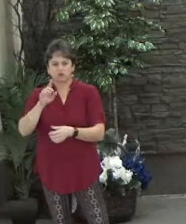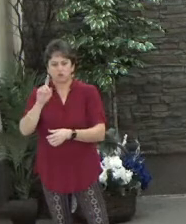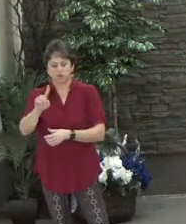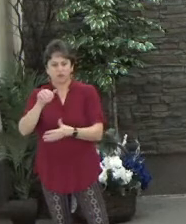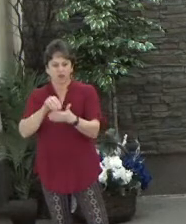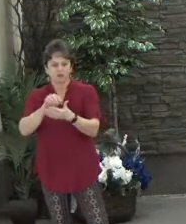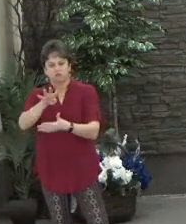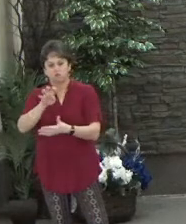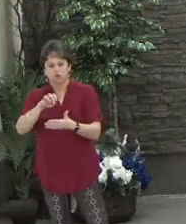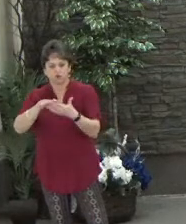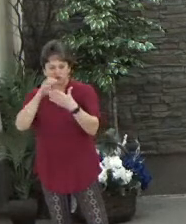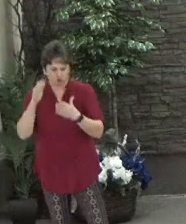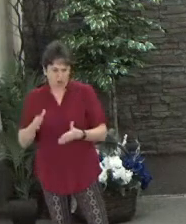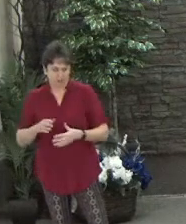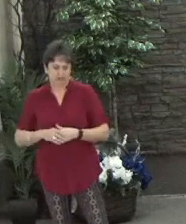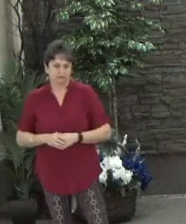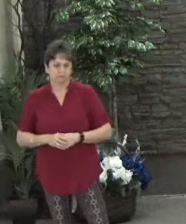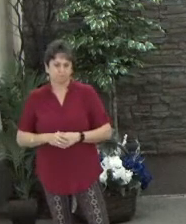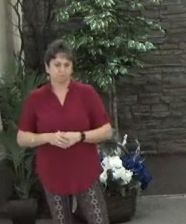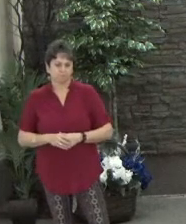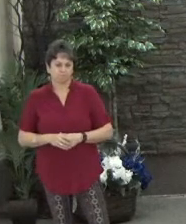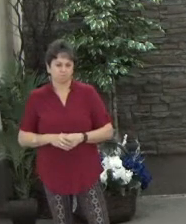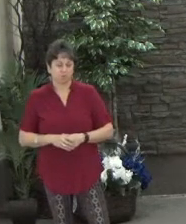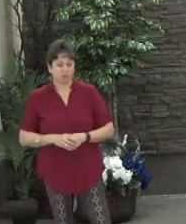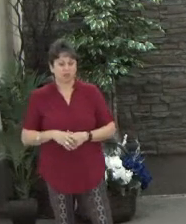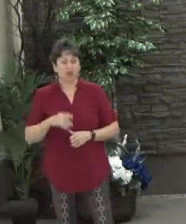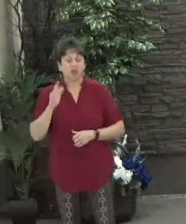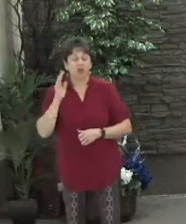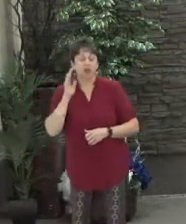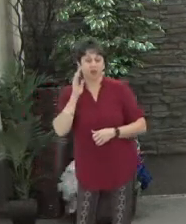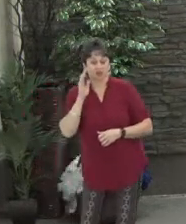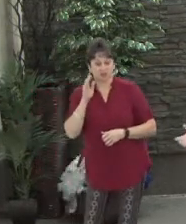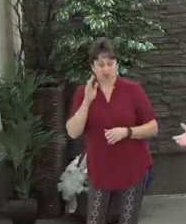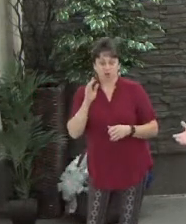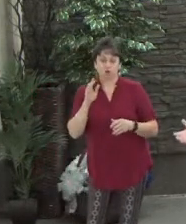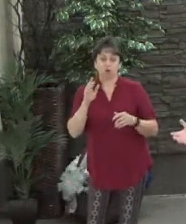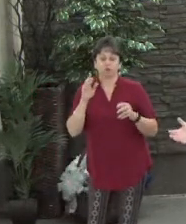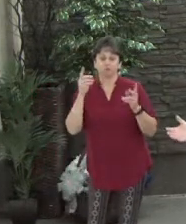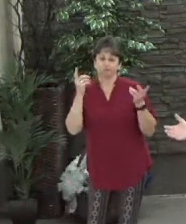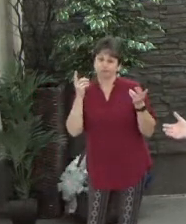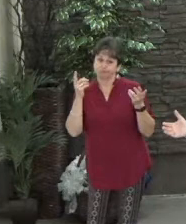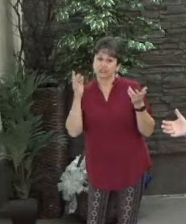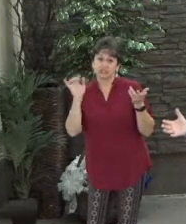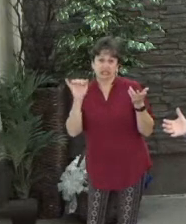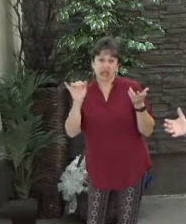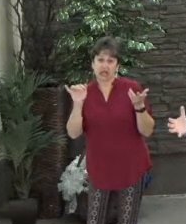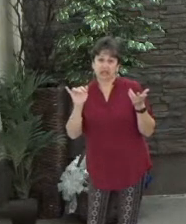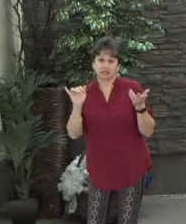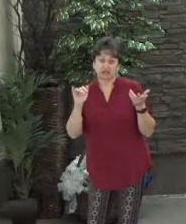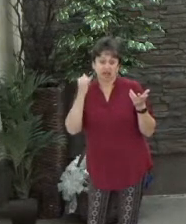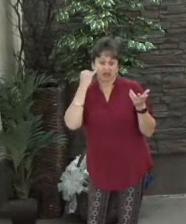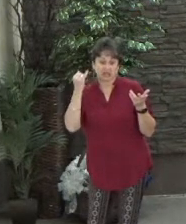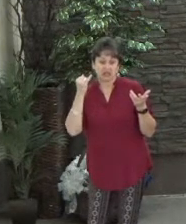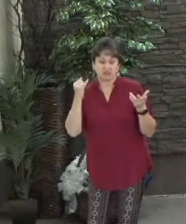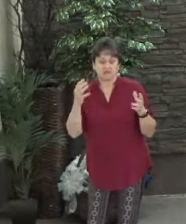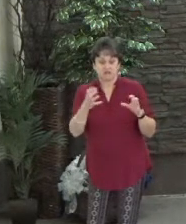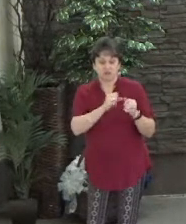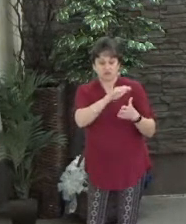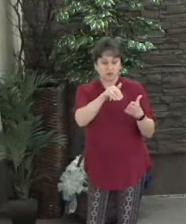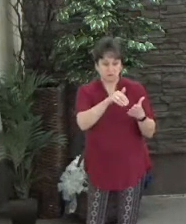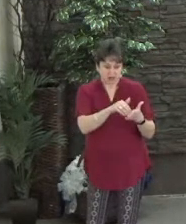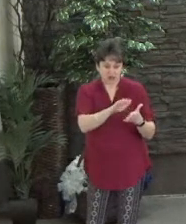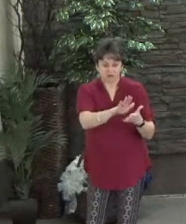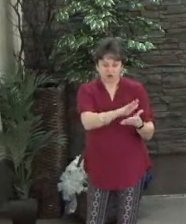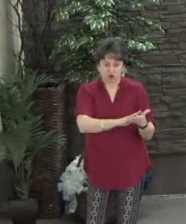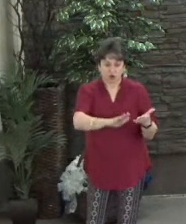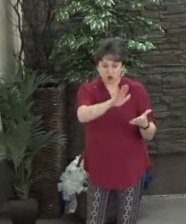1,400 students. They were taken, if you want to think of it this way, from the middle of their society,